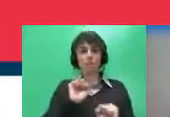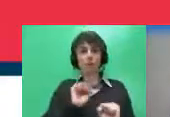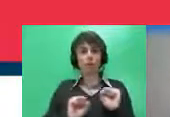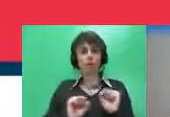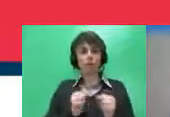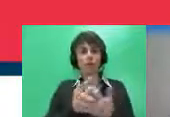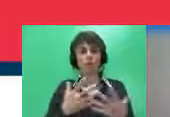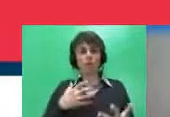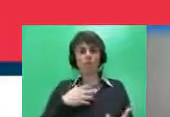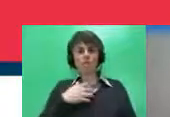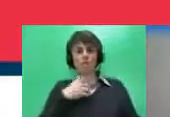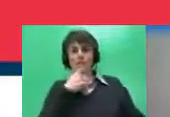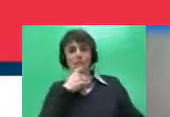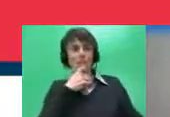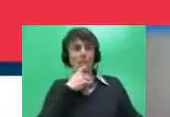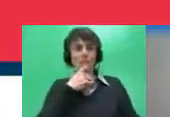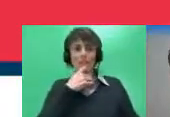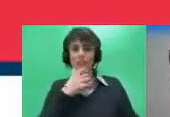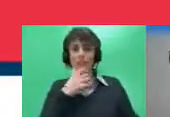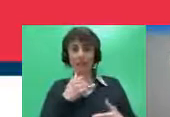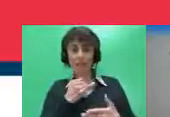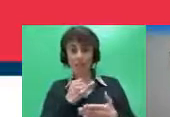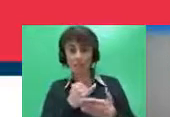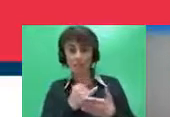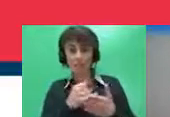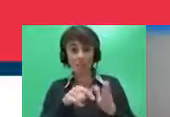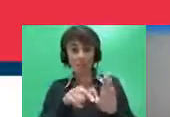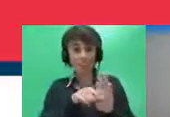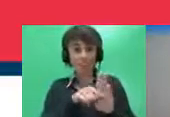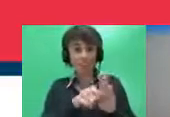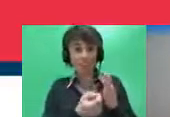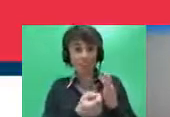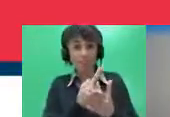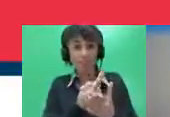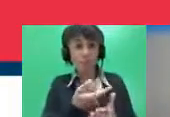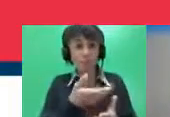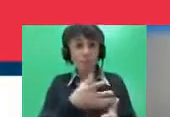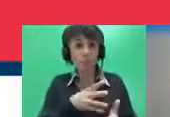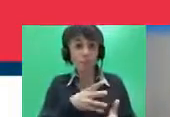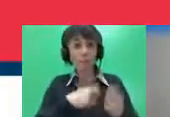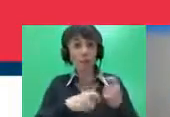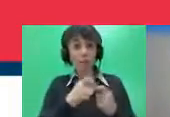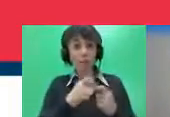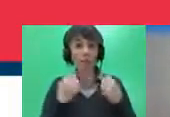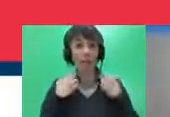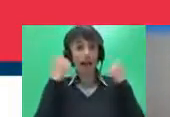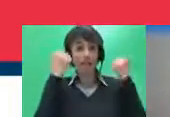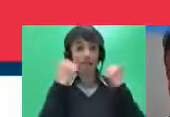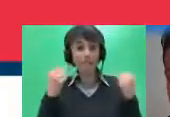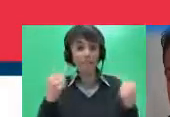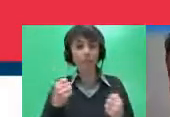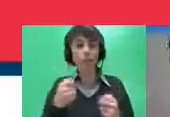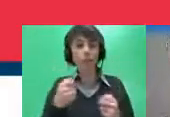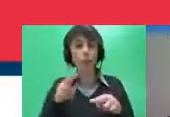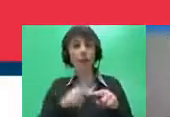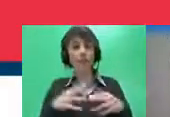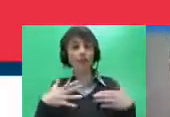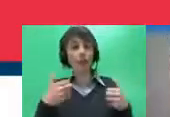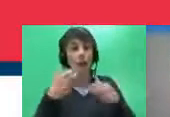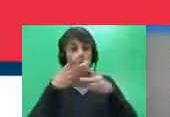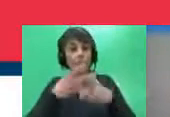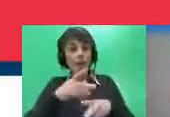effect on an individual from being active, there's a real sense of actually that could come back on the person that's referred them, or the person that gave that information, or the person